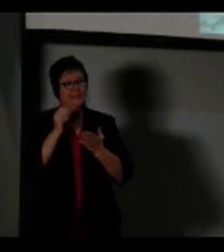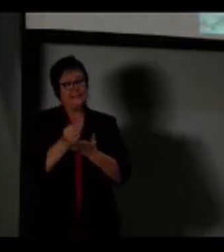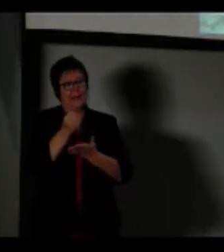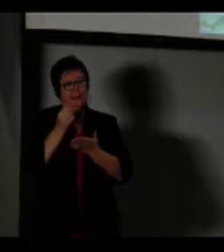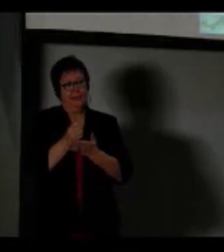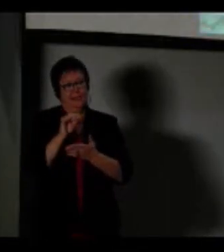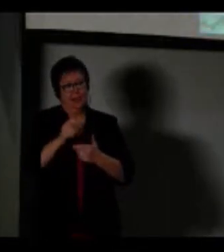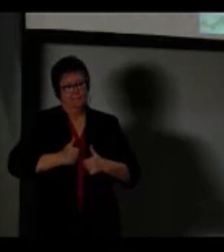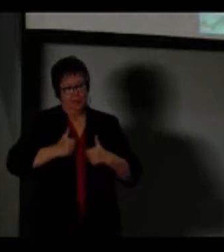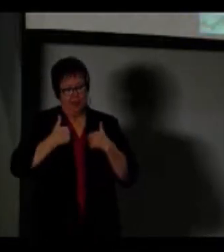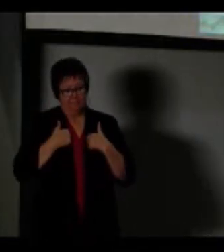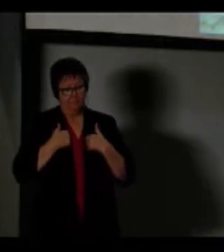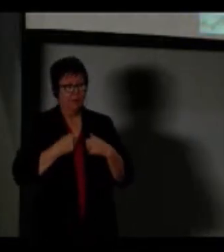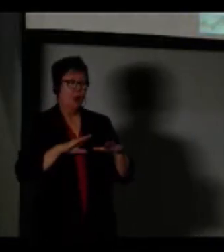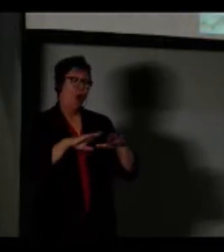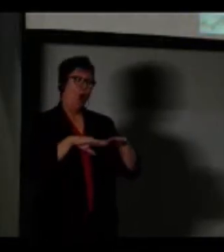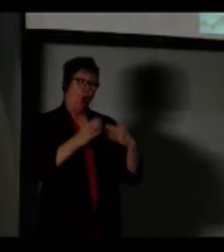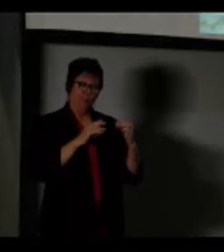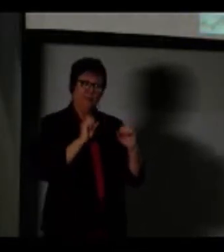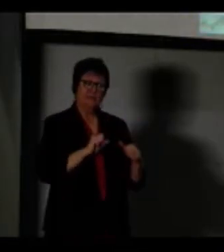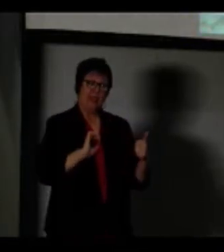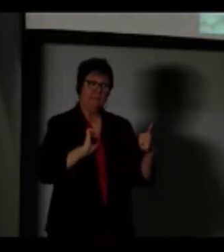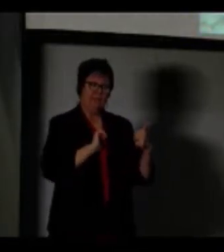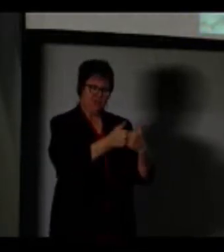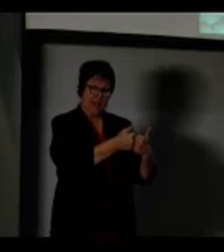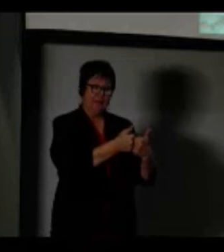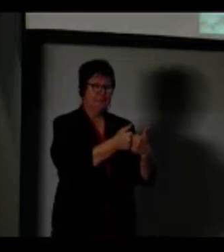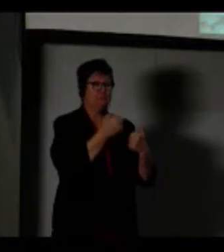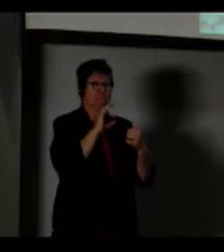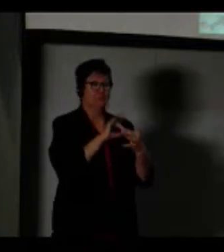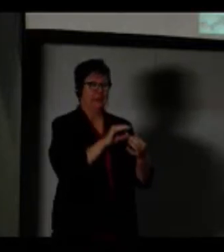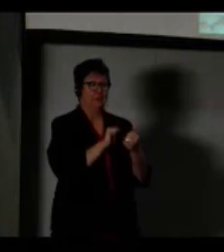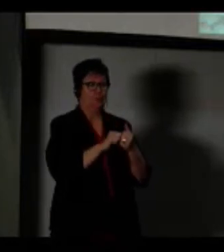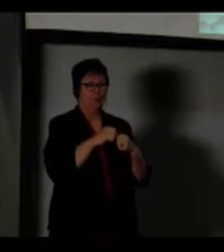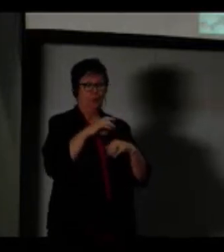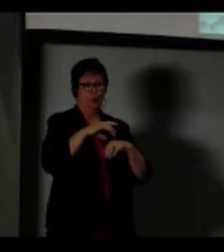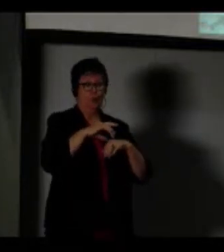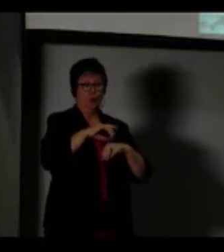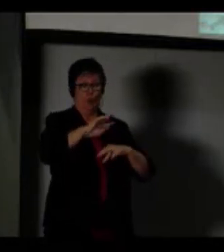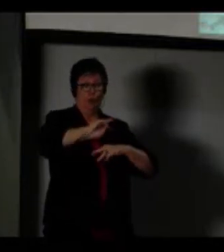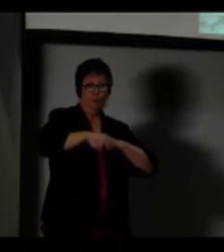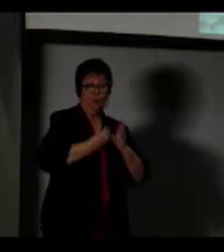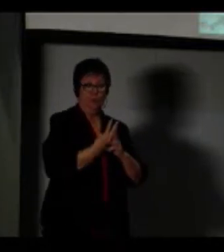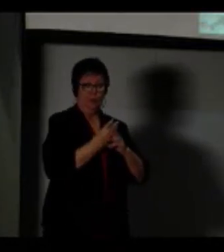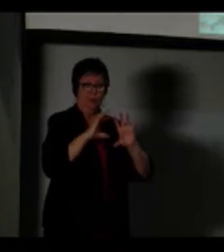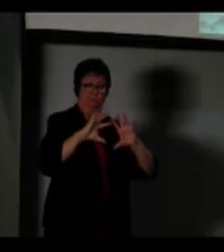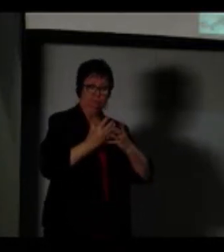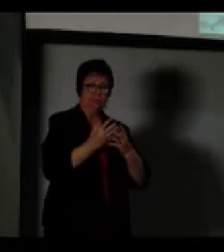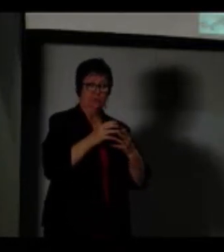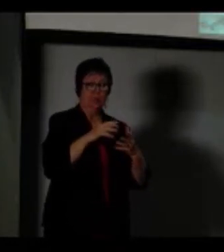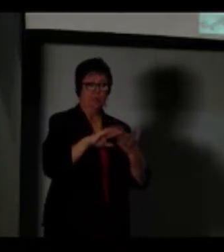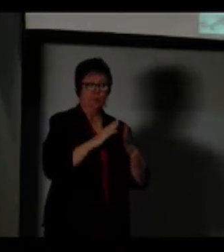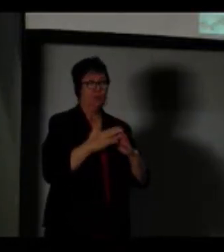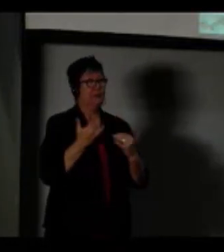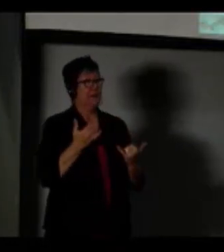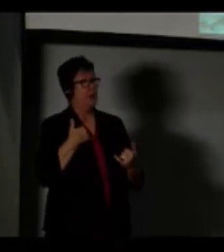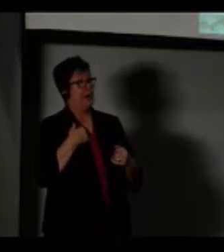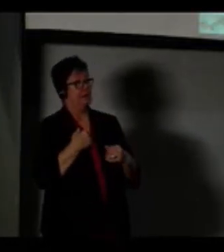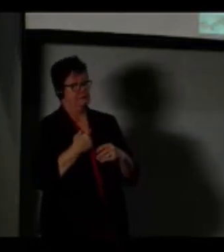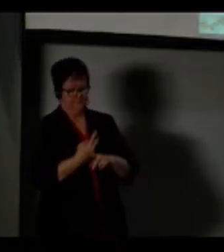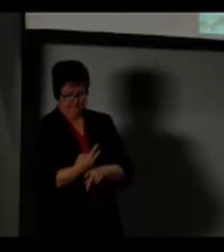Openness is also a challenge when you are working with a global community. We now have 37